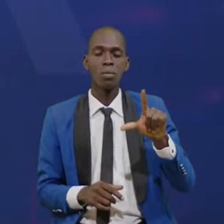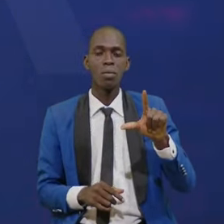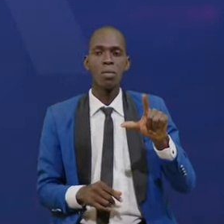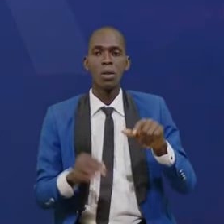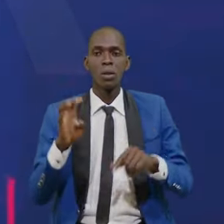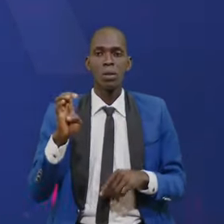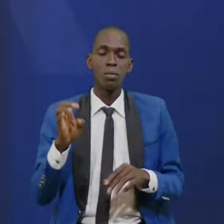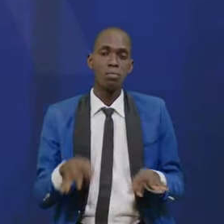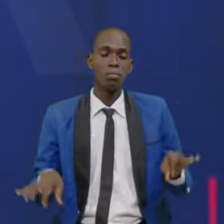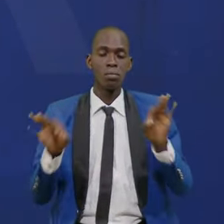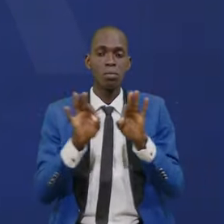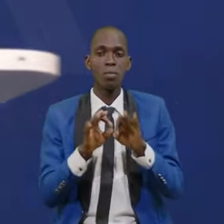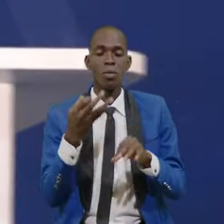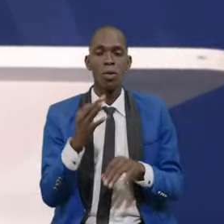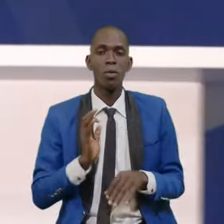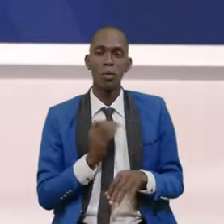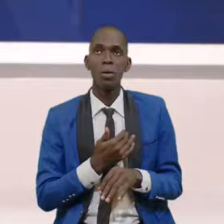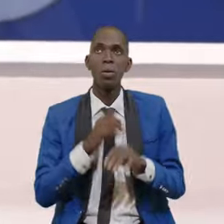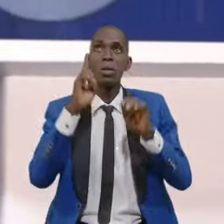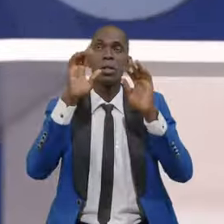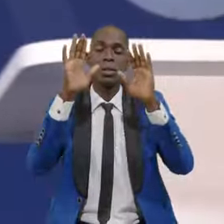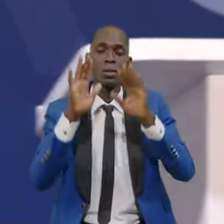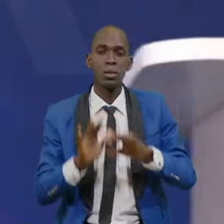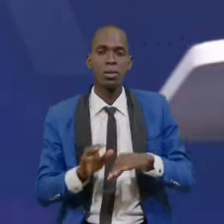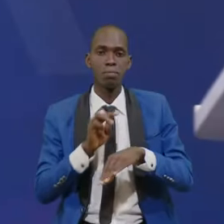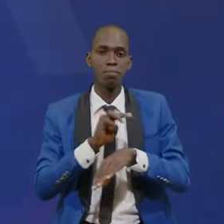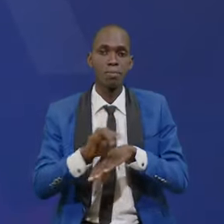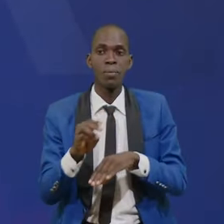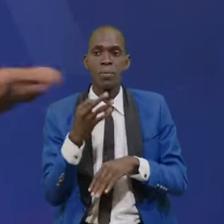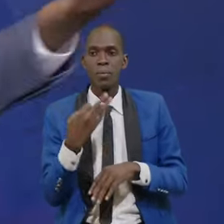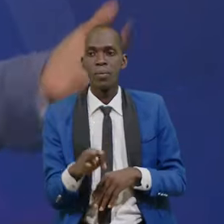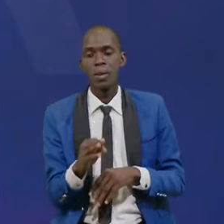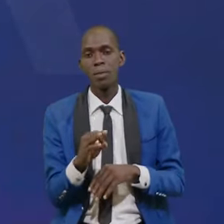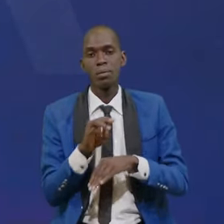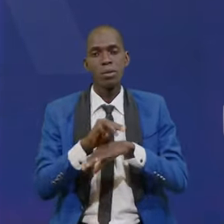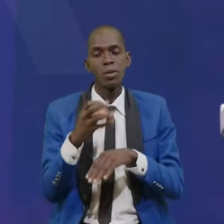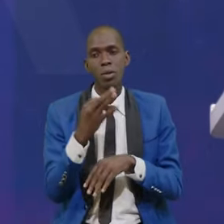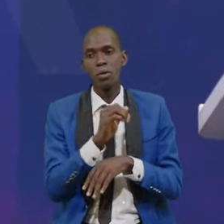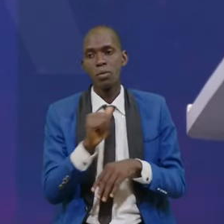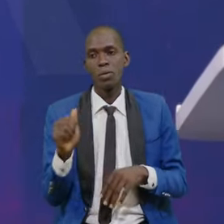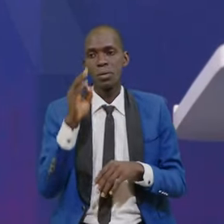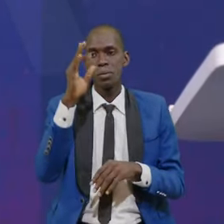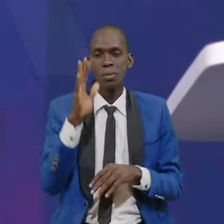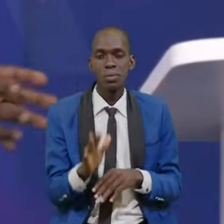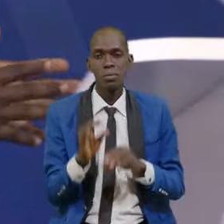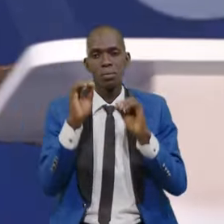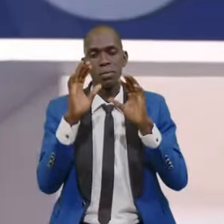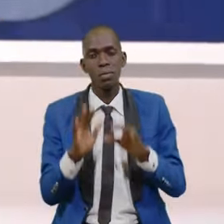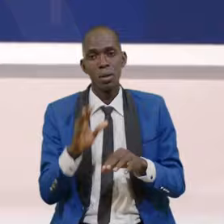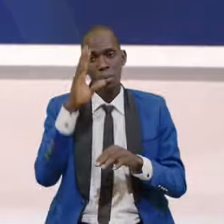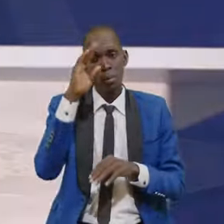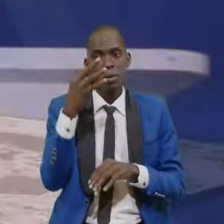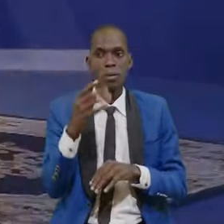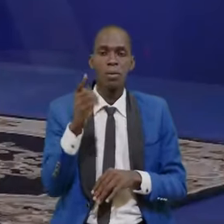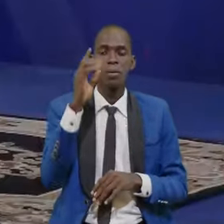excellent ministry. A ministry, the ministry of the preacher, the pastor, the ministry of the ministers of